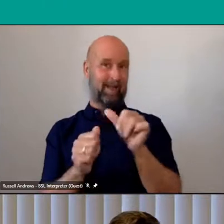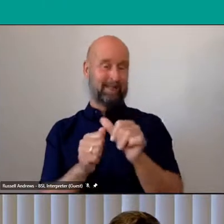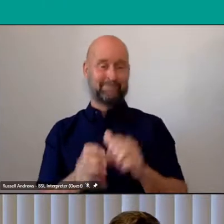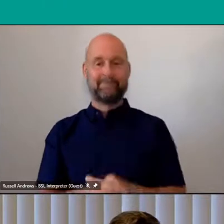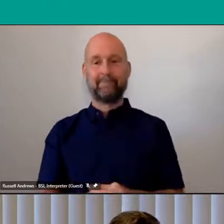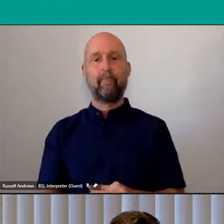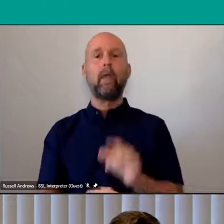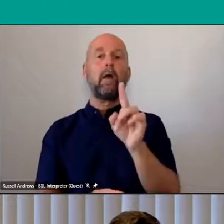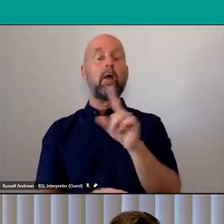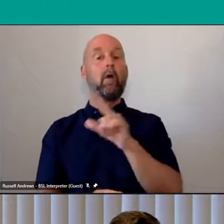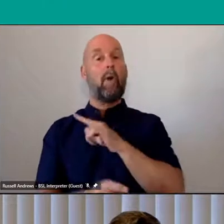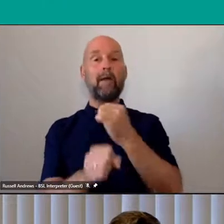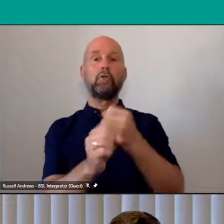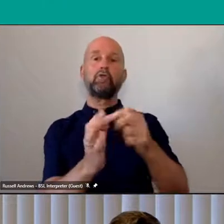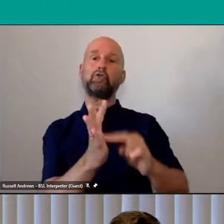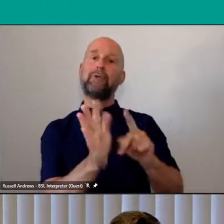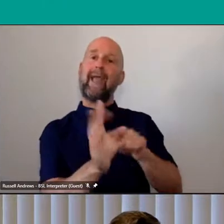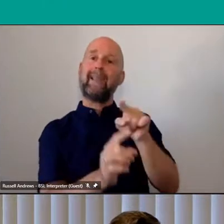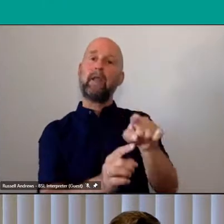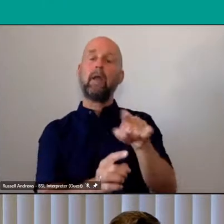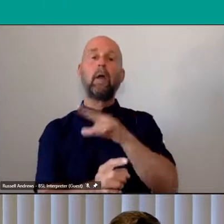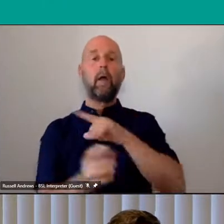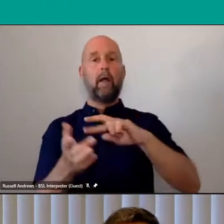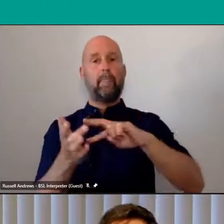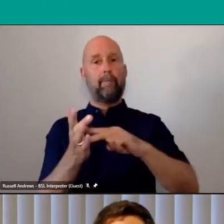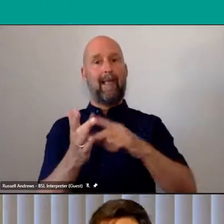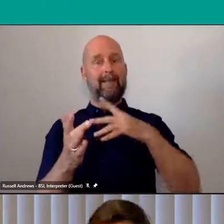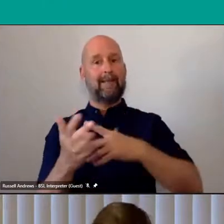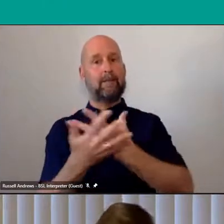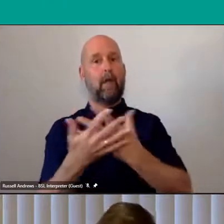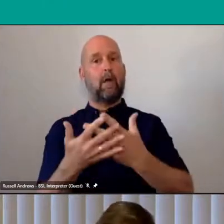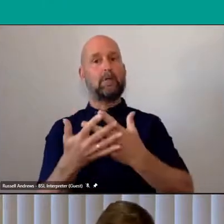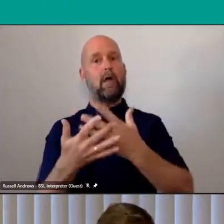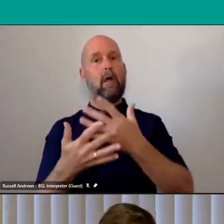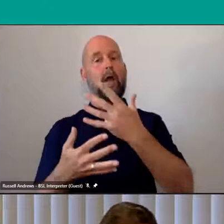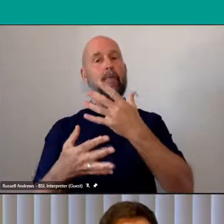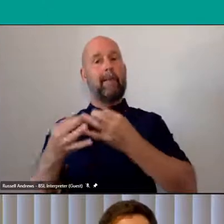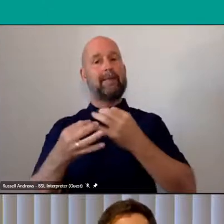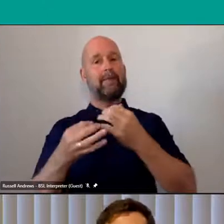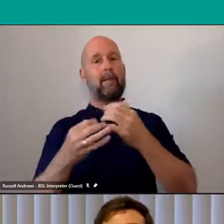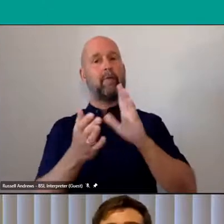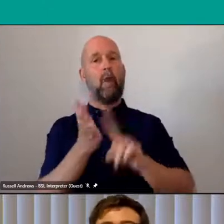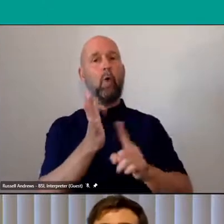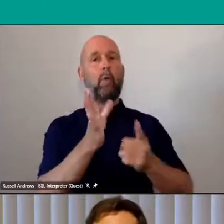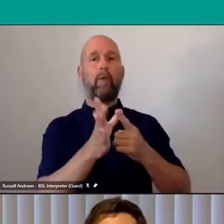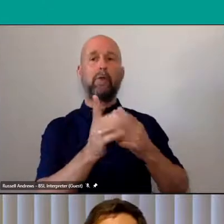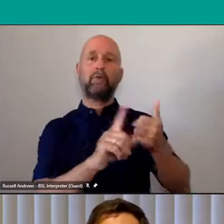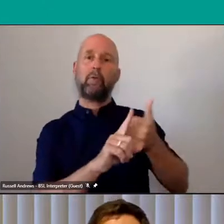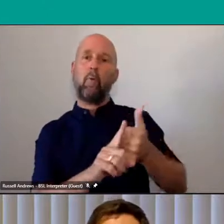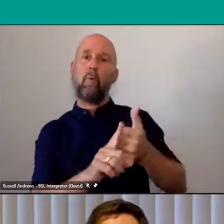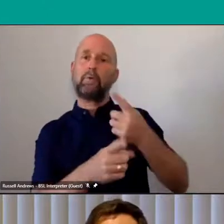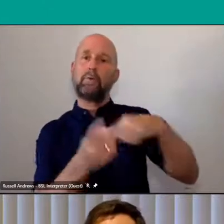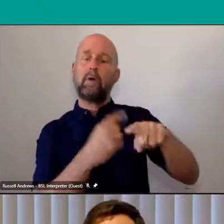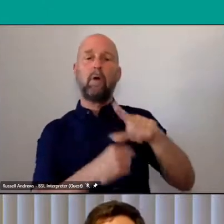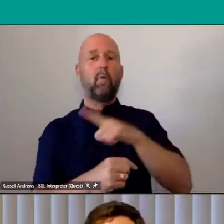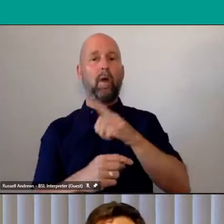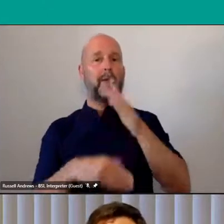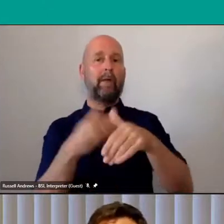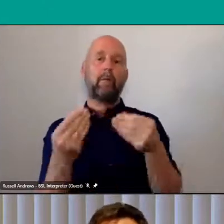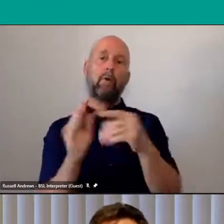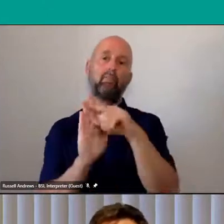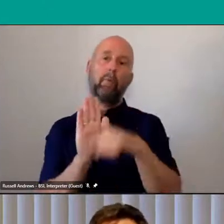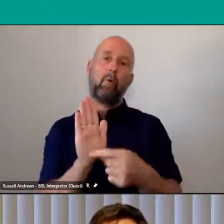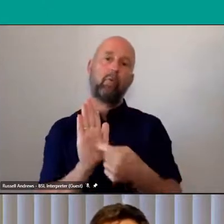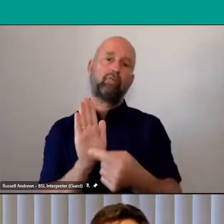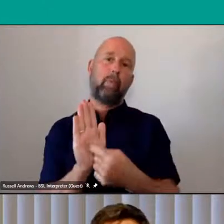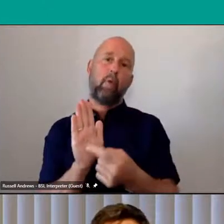I think what Jenny's saying is that some of the plan requires a lot of political buy-in from local authorities in order to prevent this simply being another report.